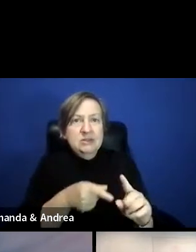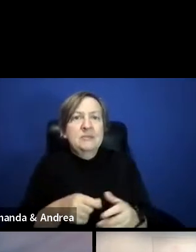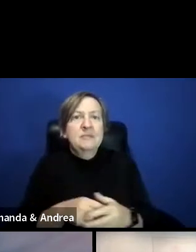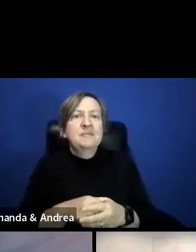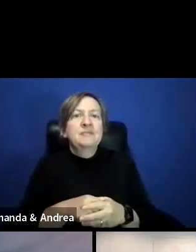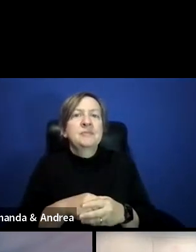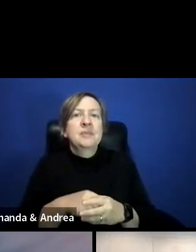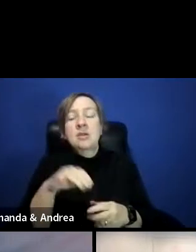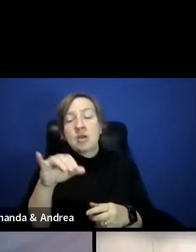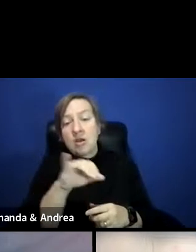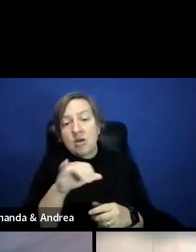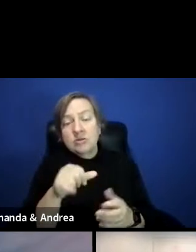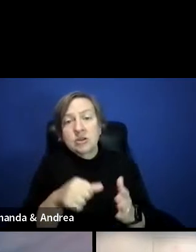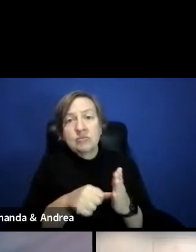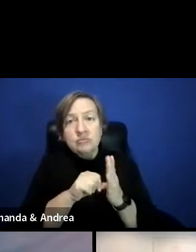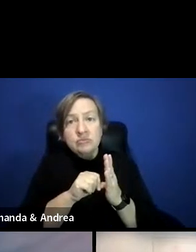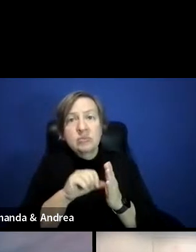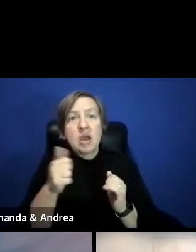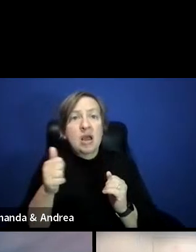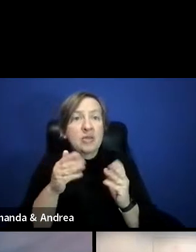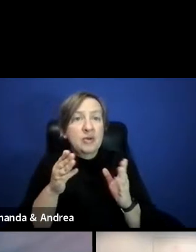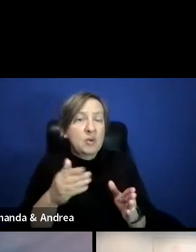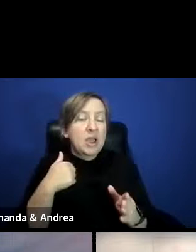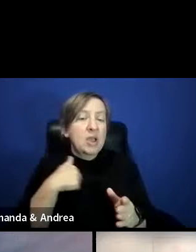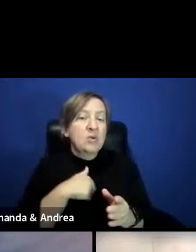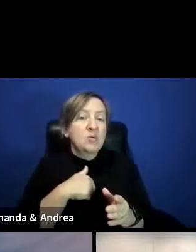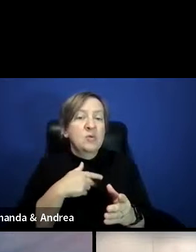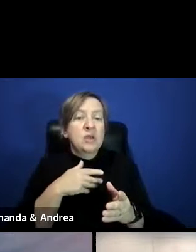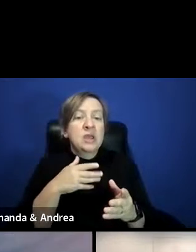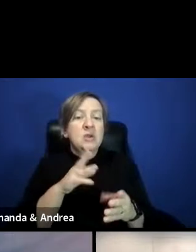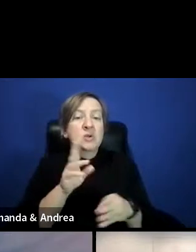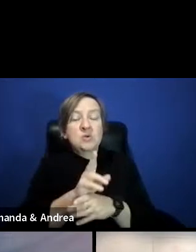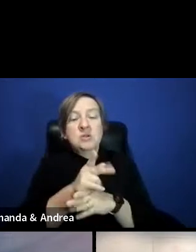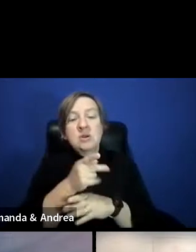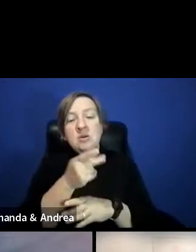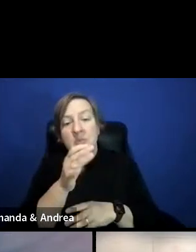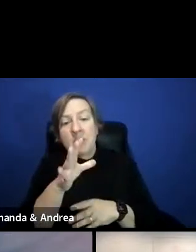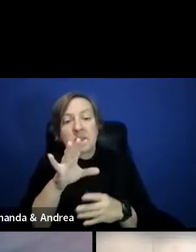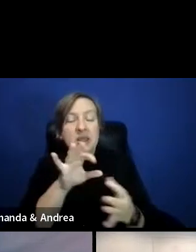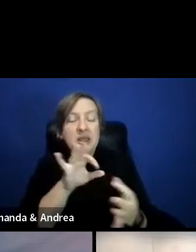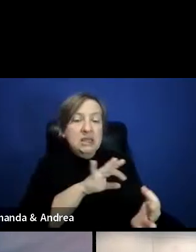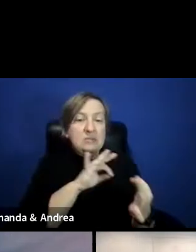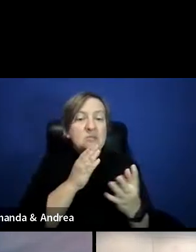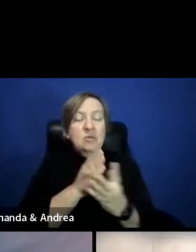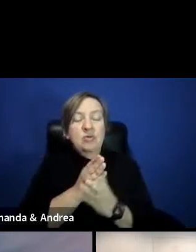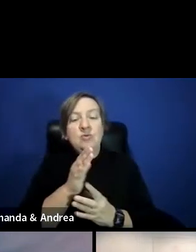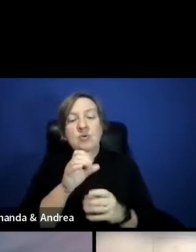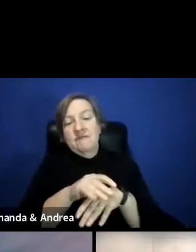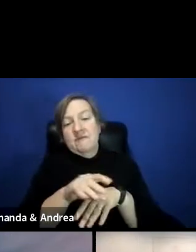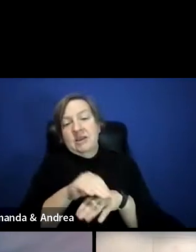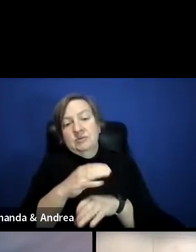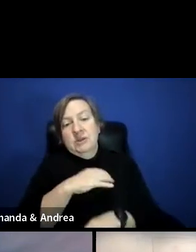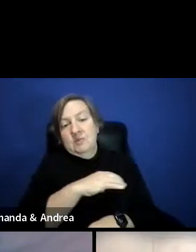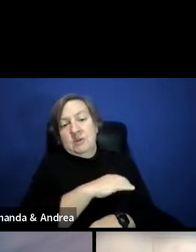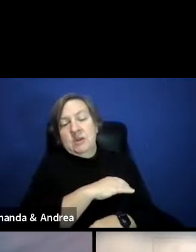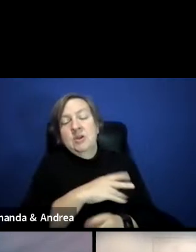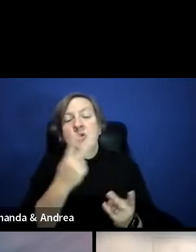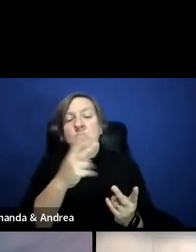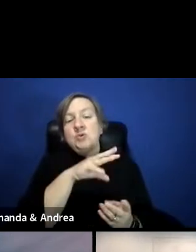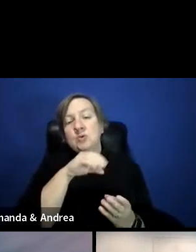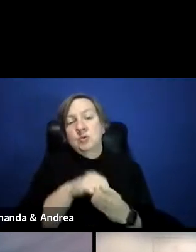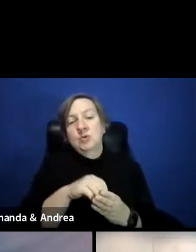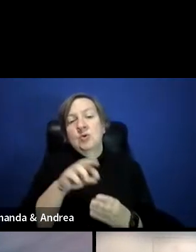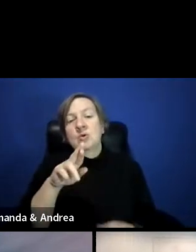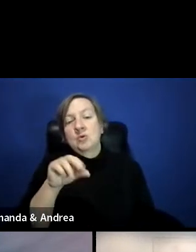also note another way that we integrate public input is through our advisory committees. We have two as part of the Rose Quarter